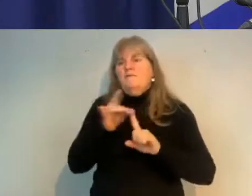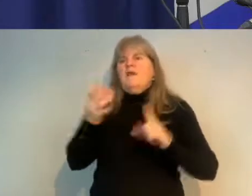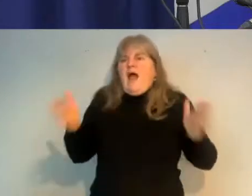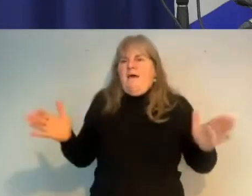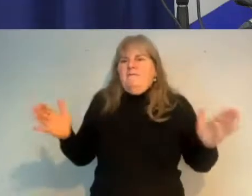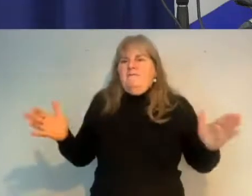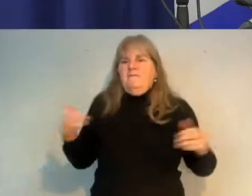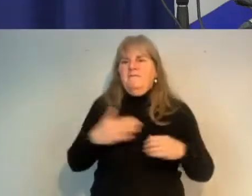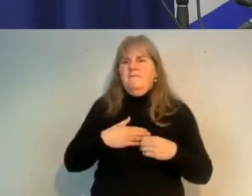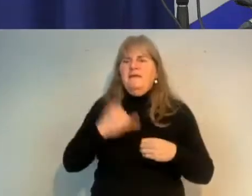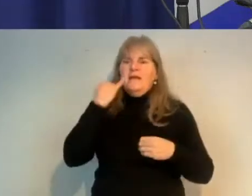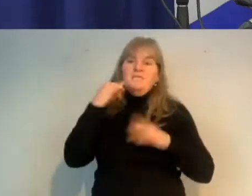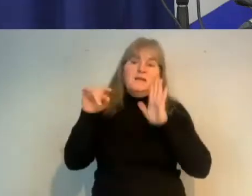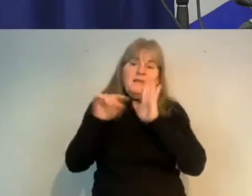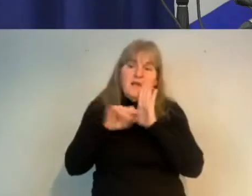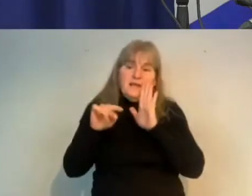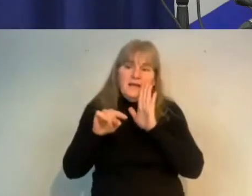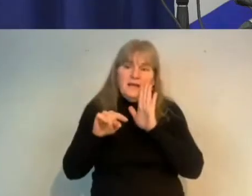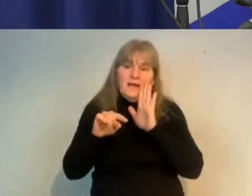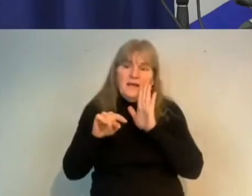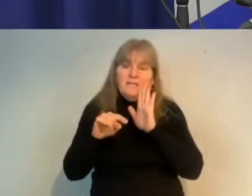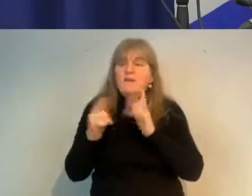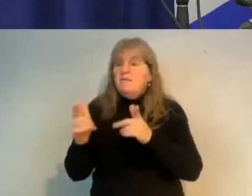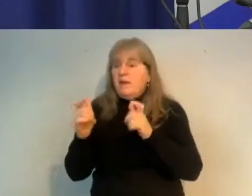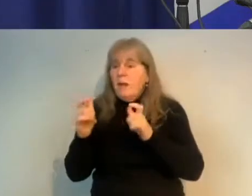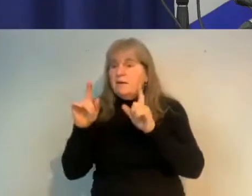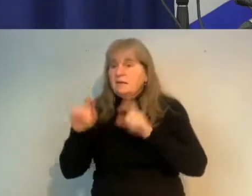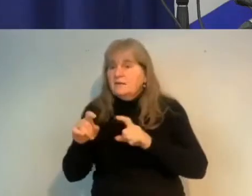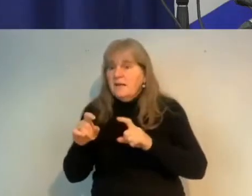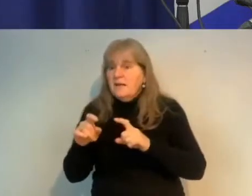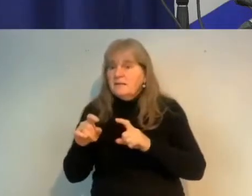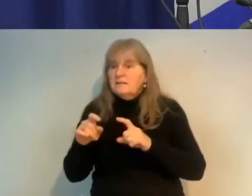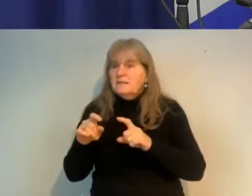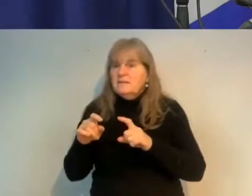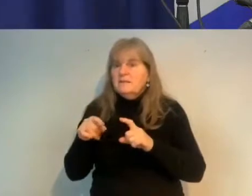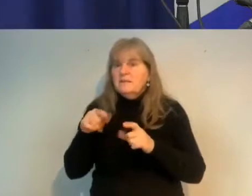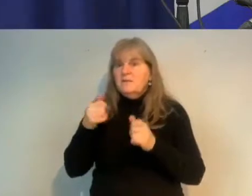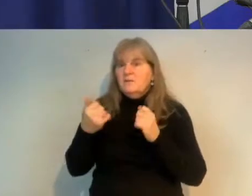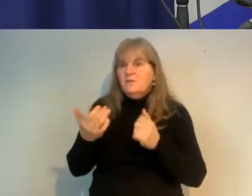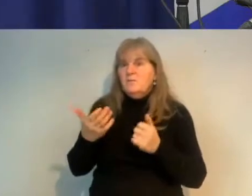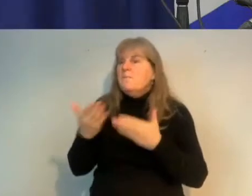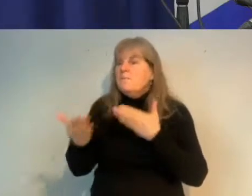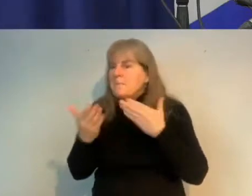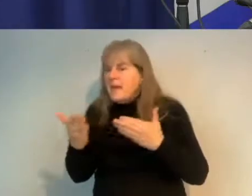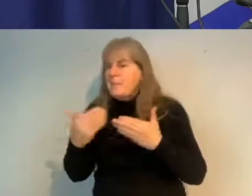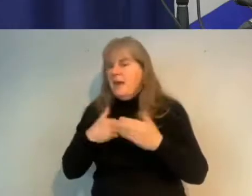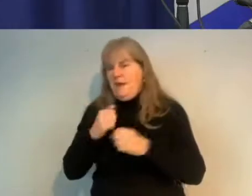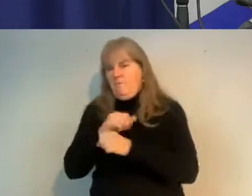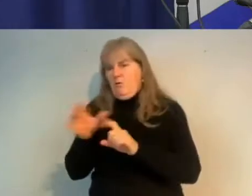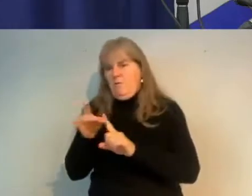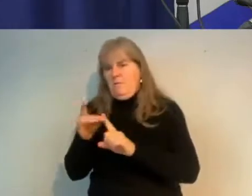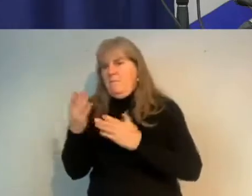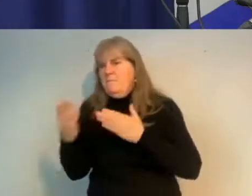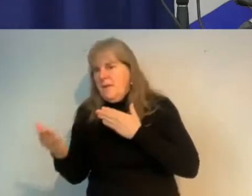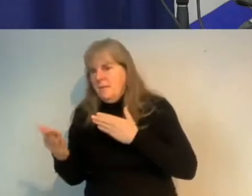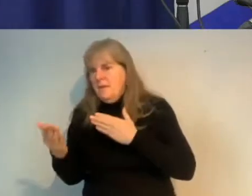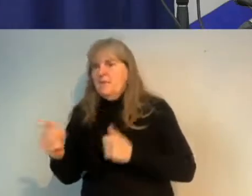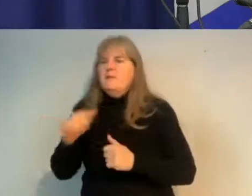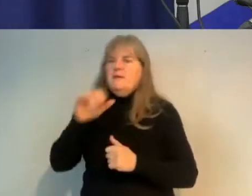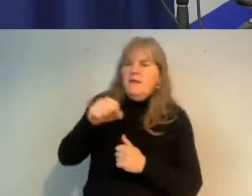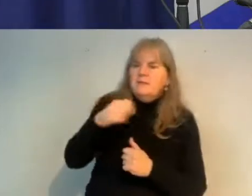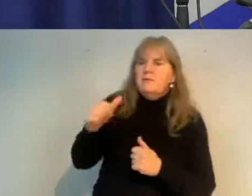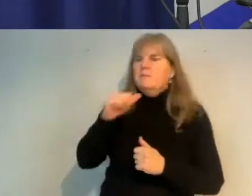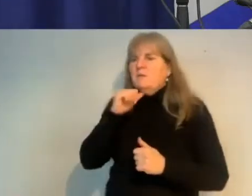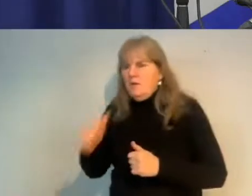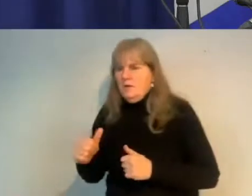get a negative or indeterminate test result, it means you might have COVID, you might not. It